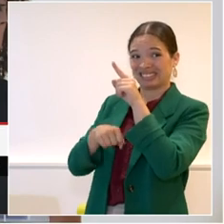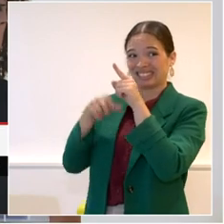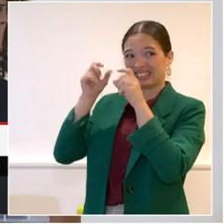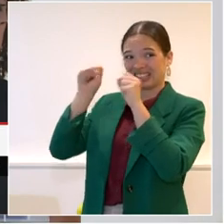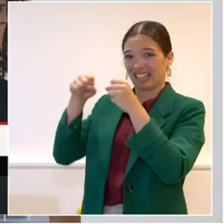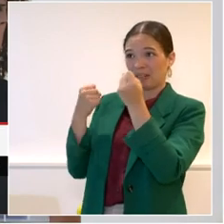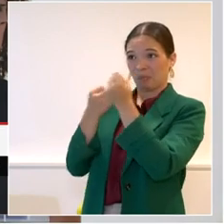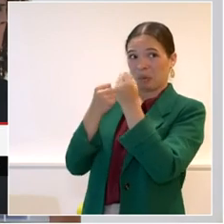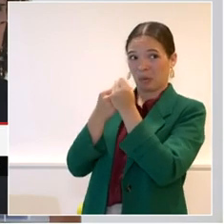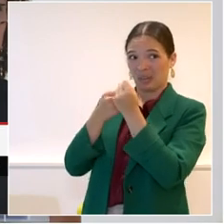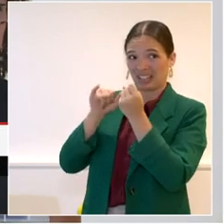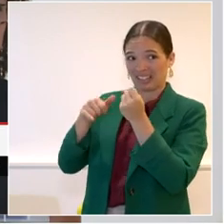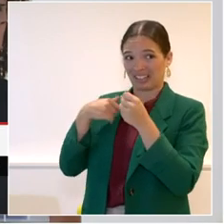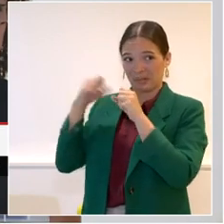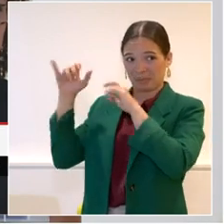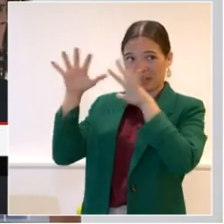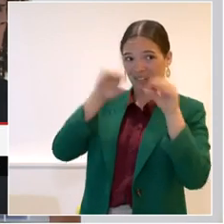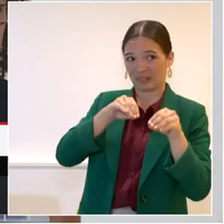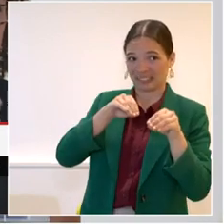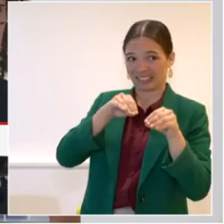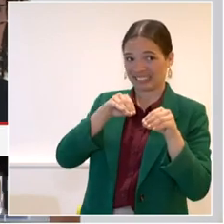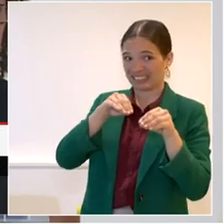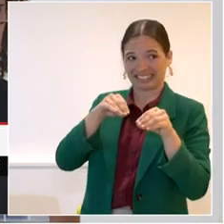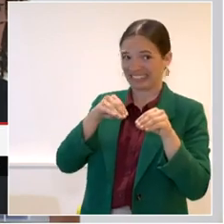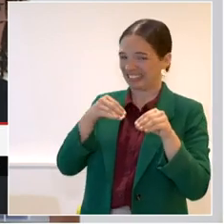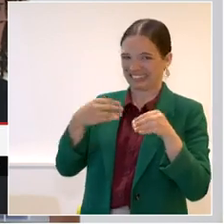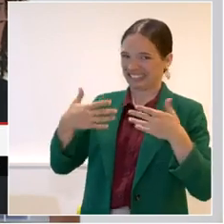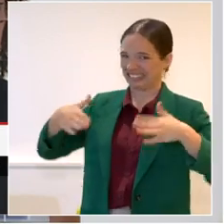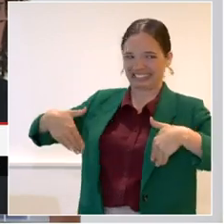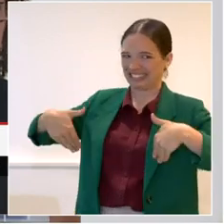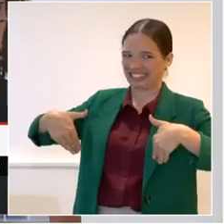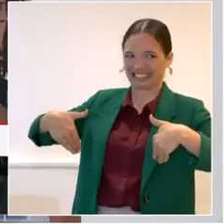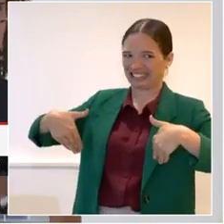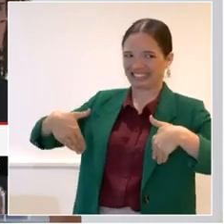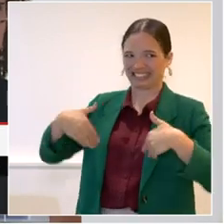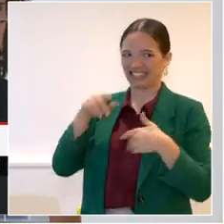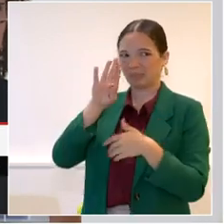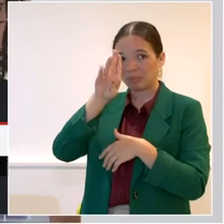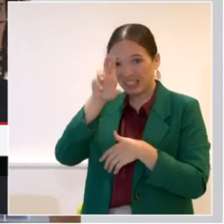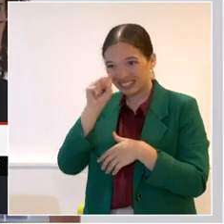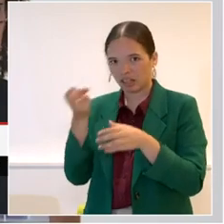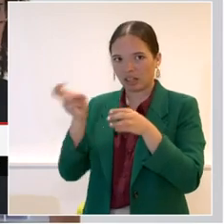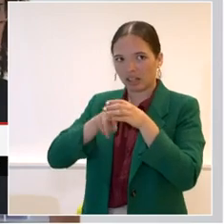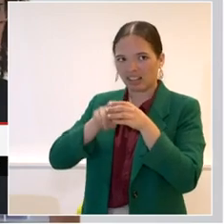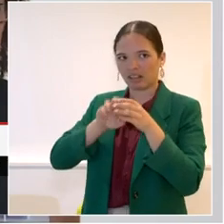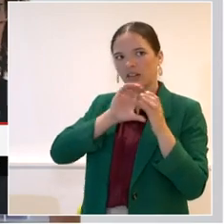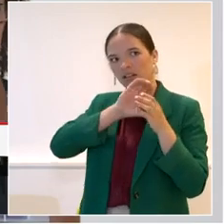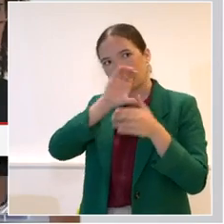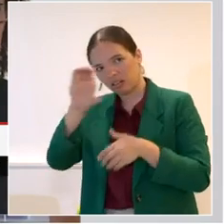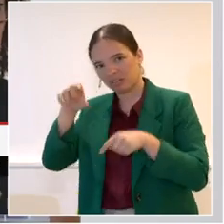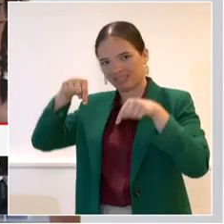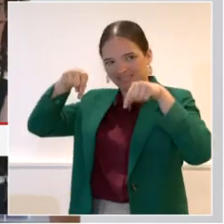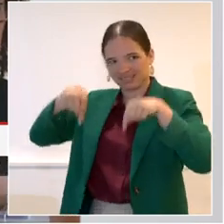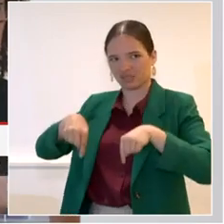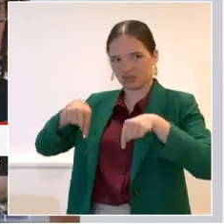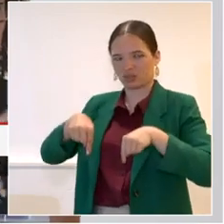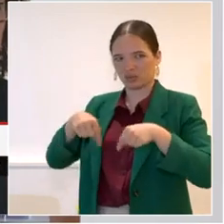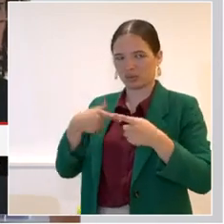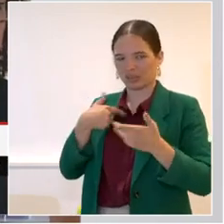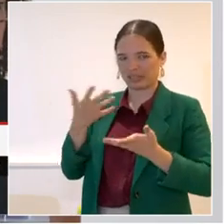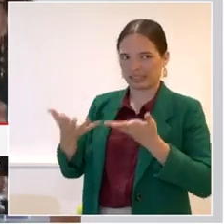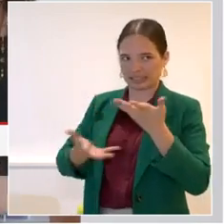support migrants that have been bused here, that have been paroled to the United States, but are